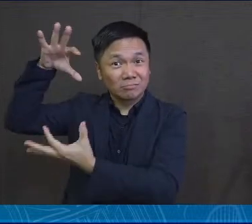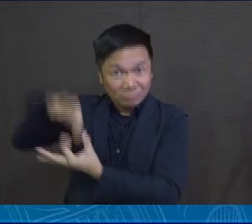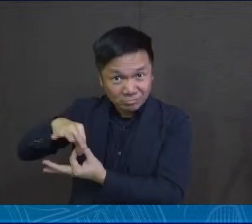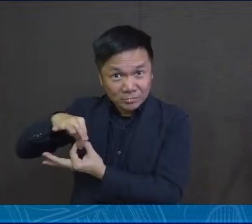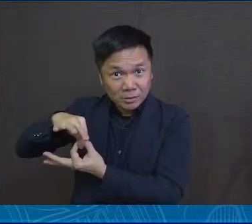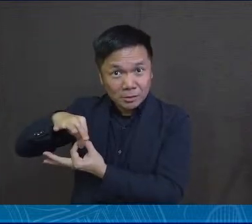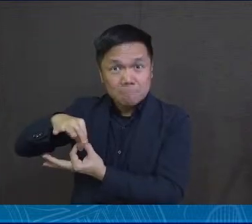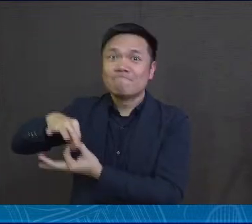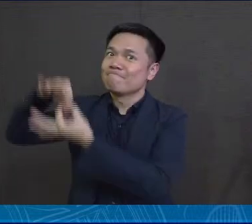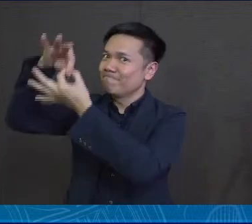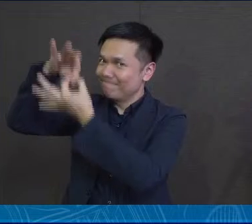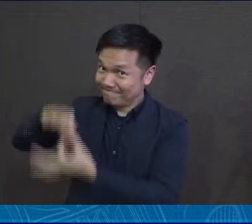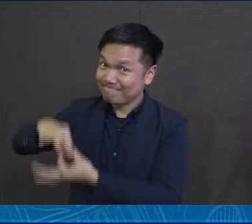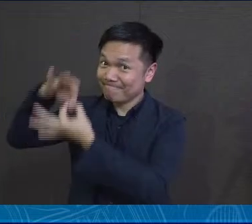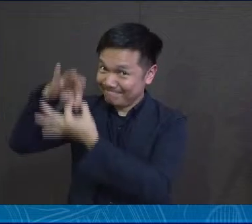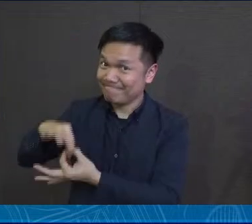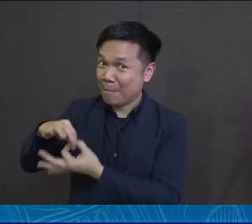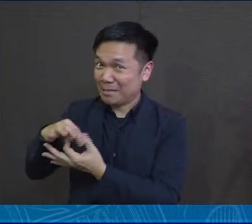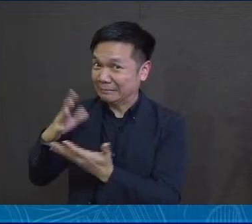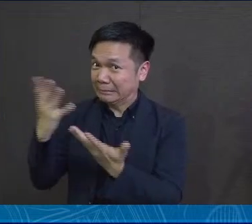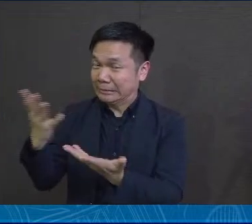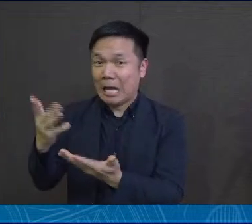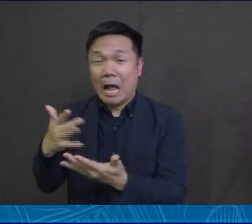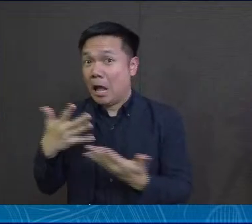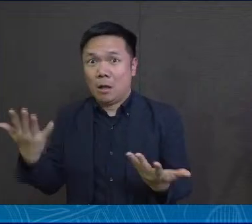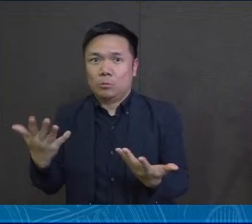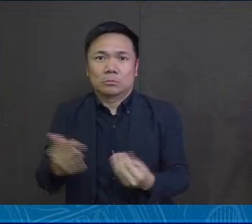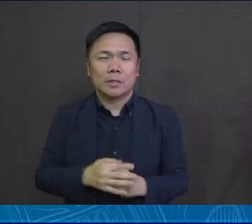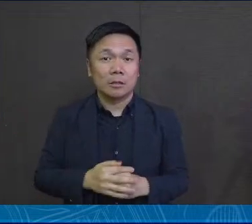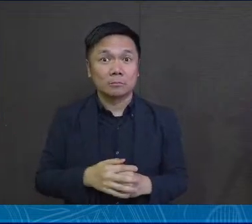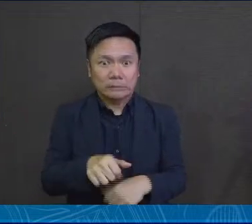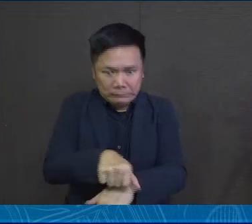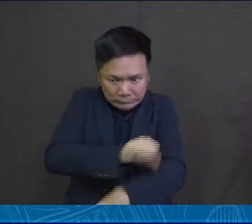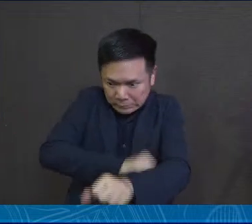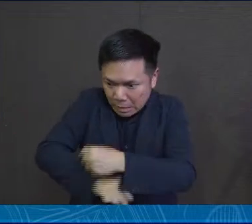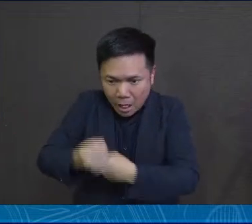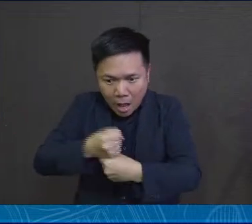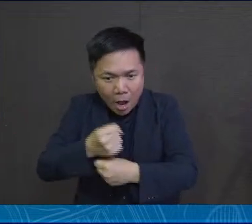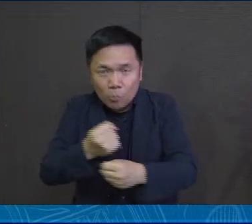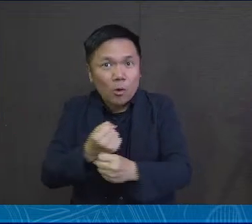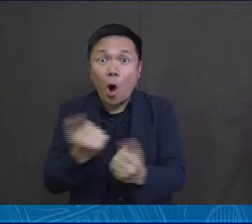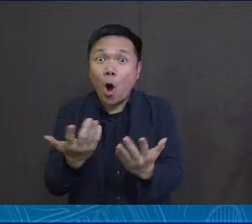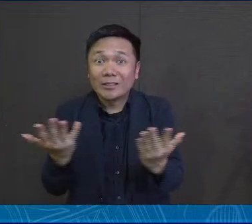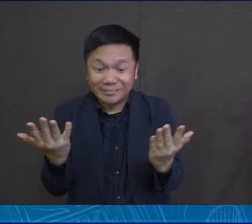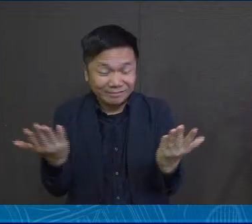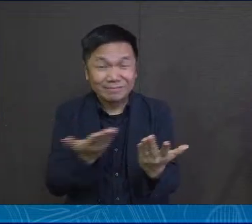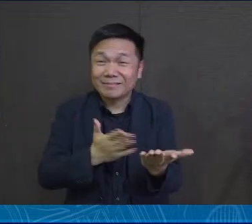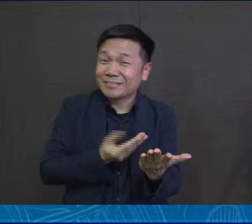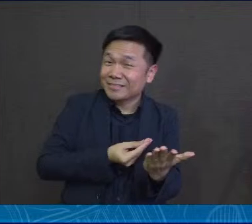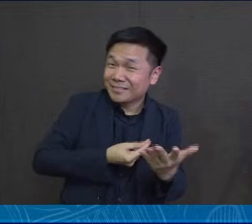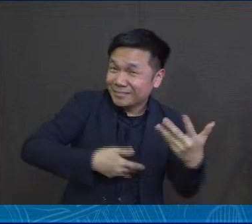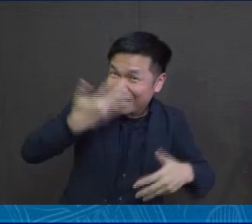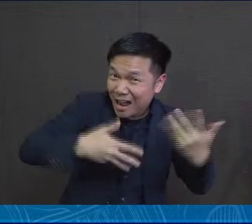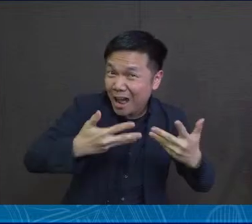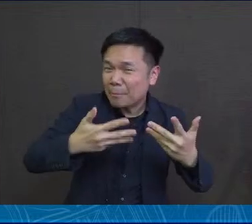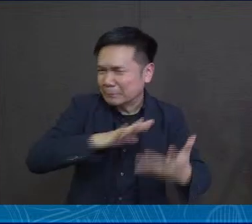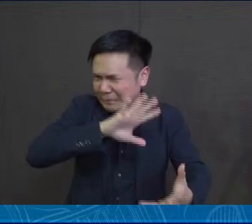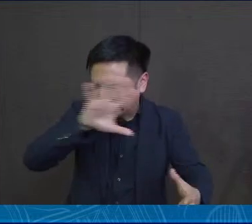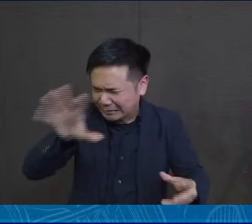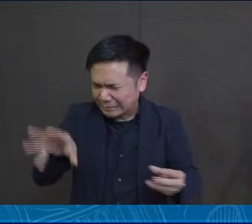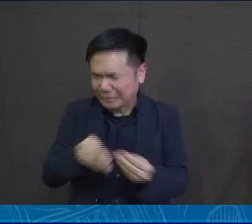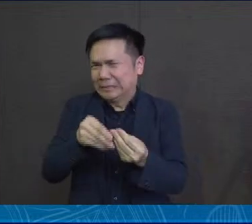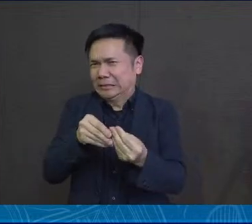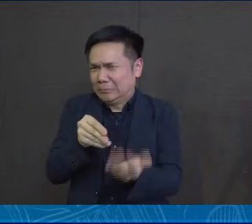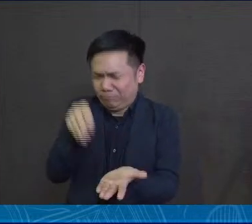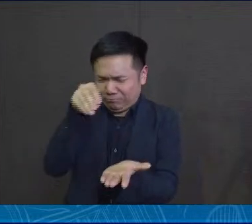the united forms to have the integration at the national level. Now, when